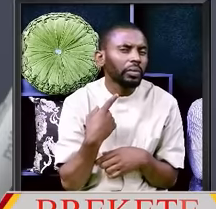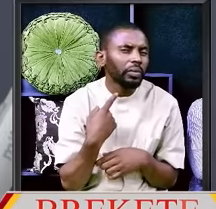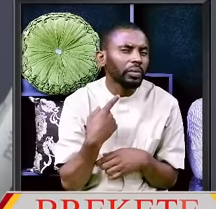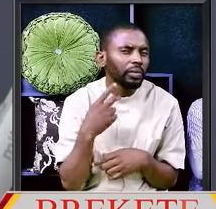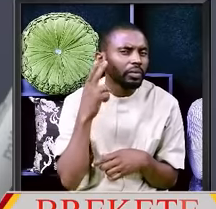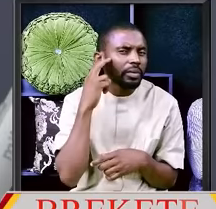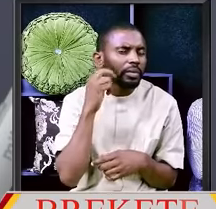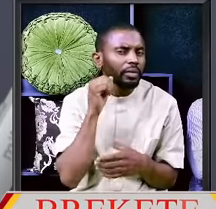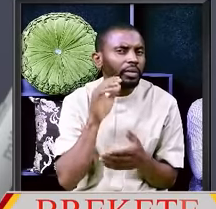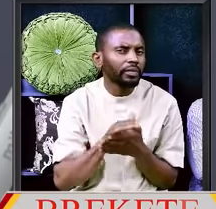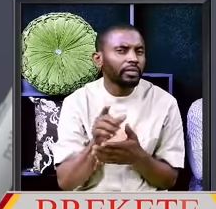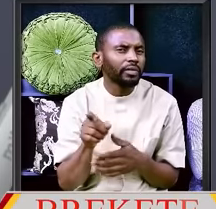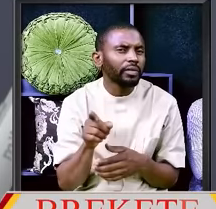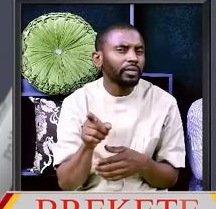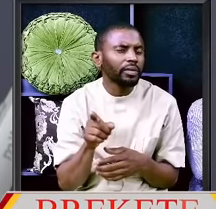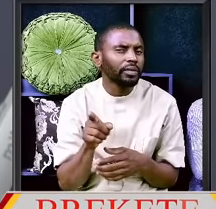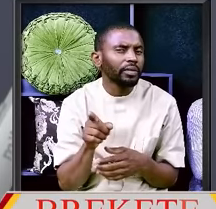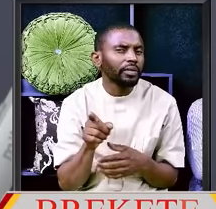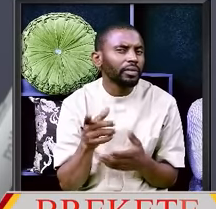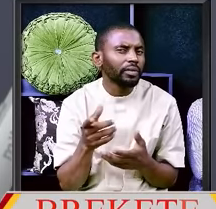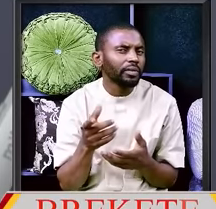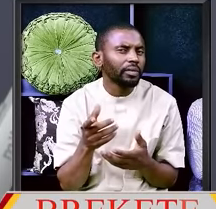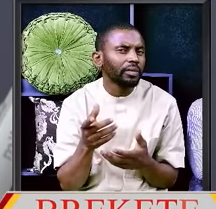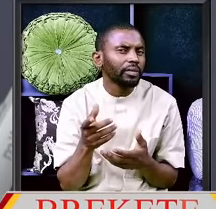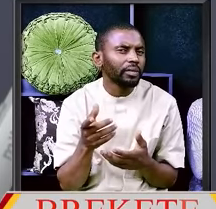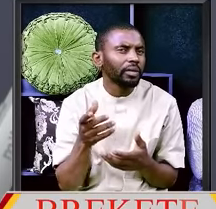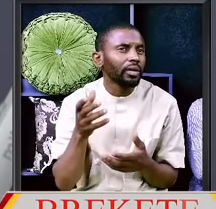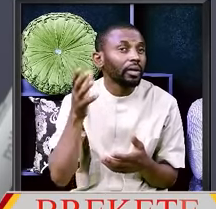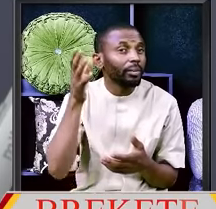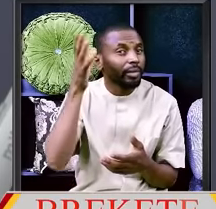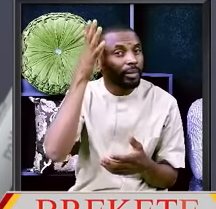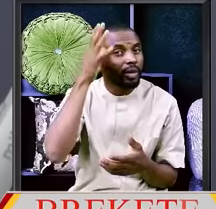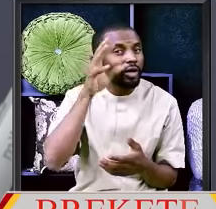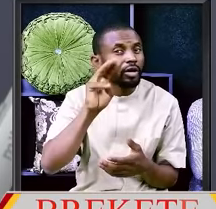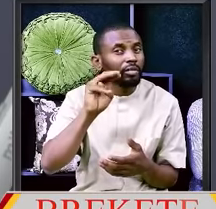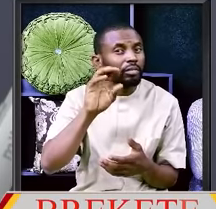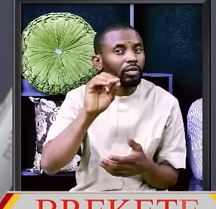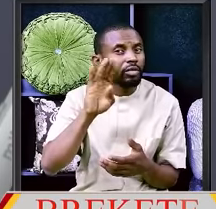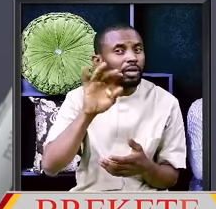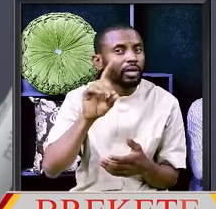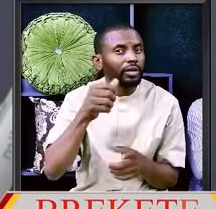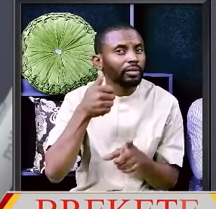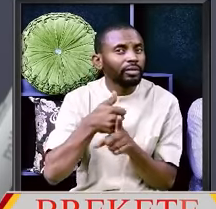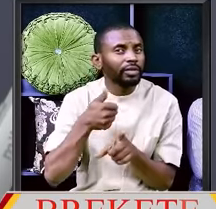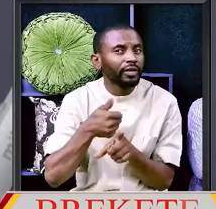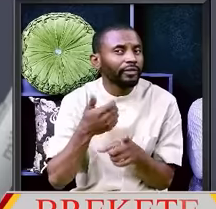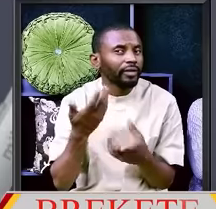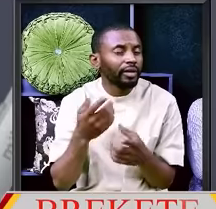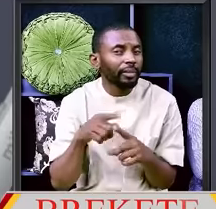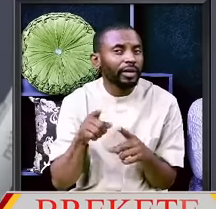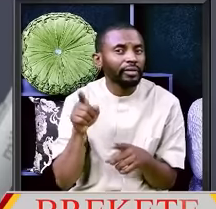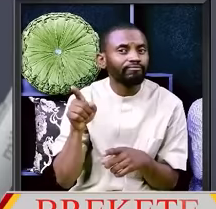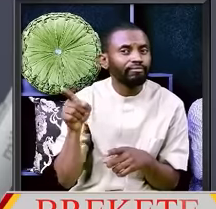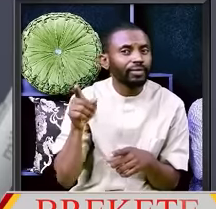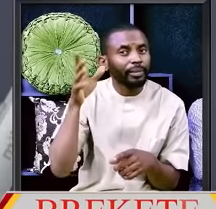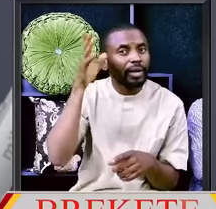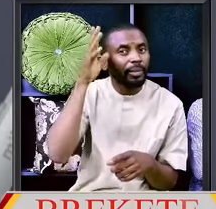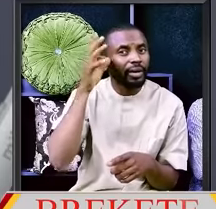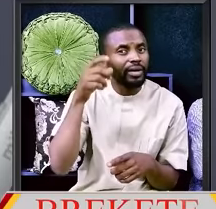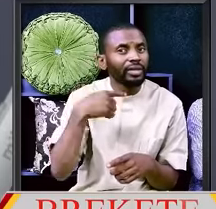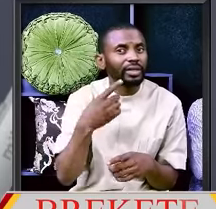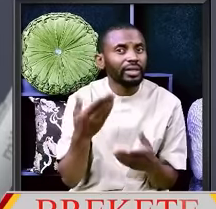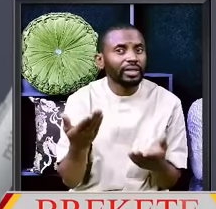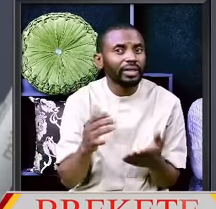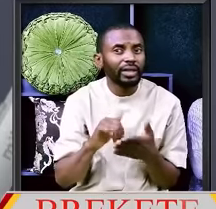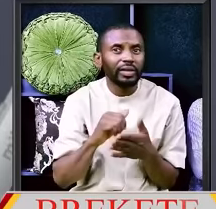Yes, is that? And that's Baba Mohbad himself, in all his stress. But he said it here